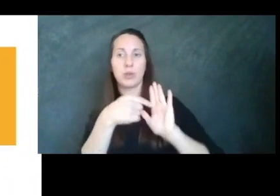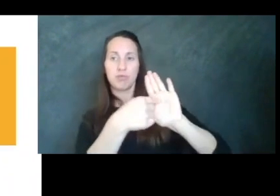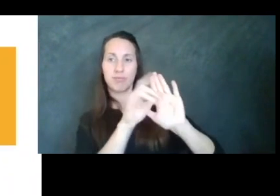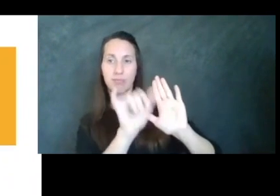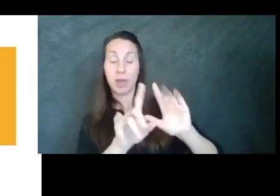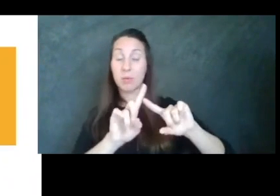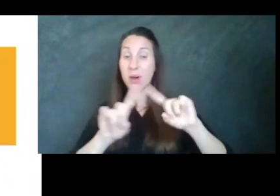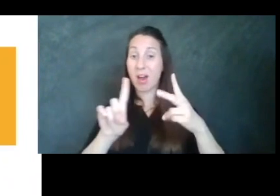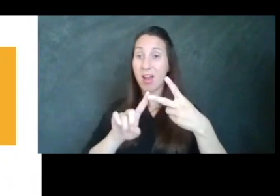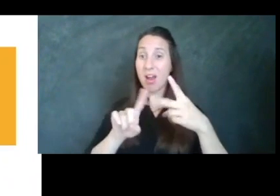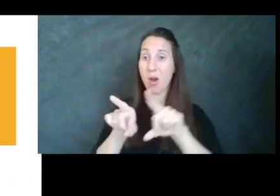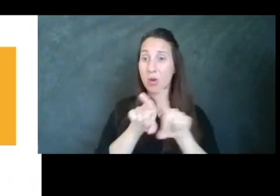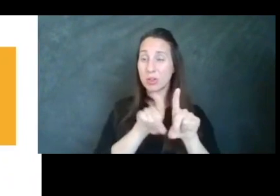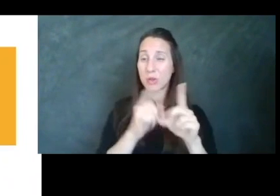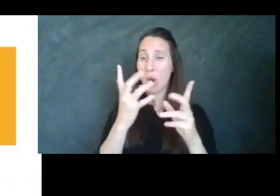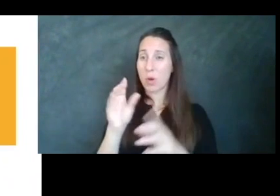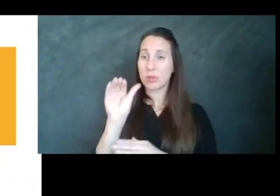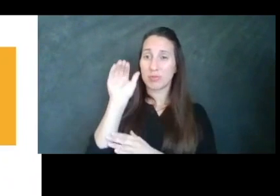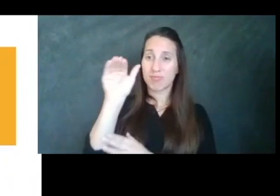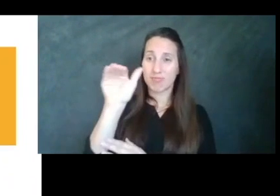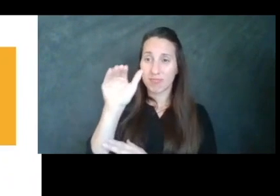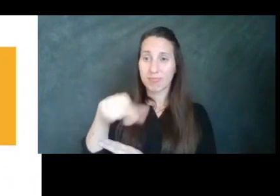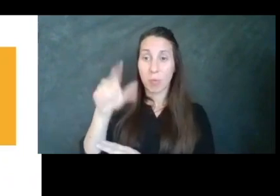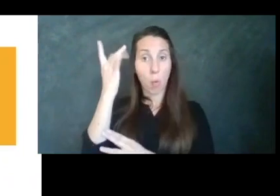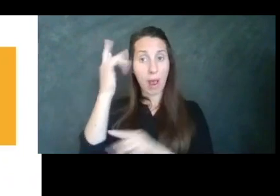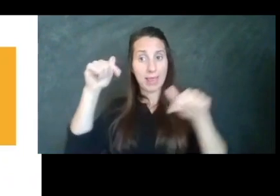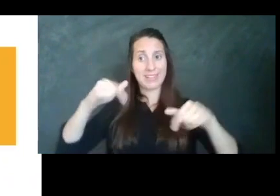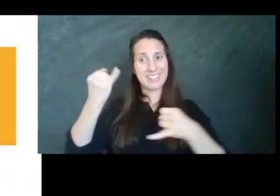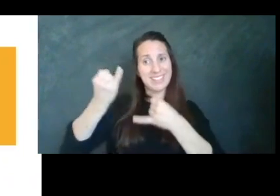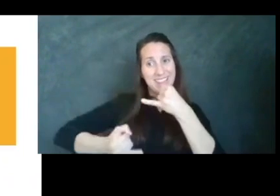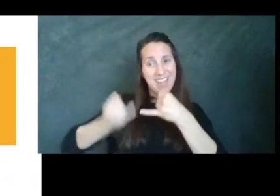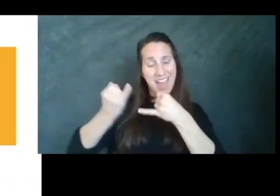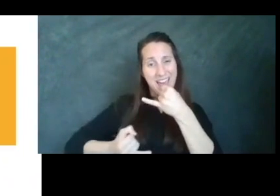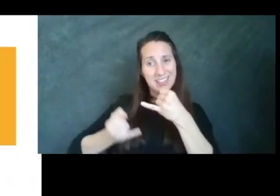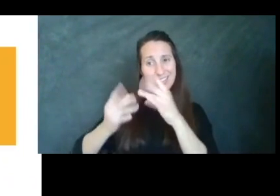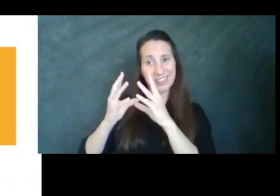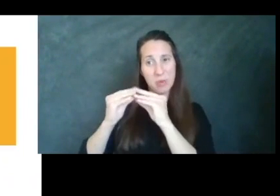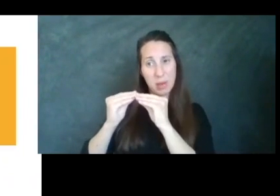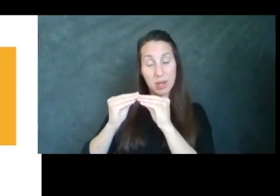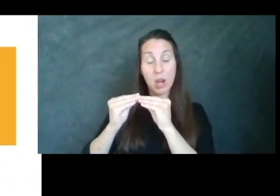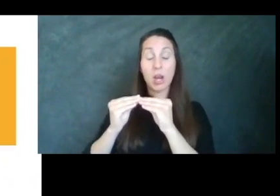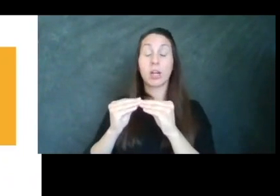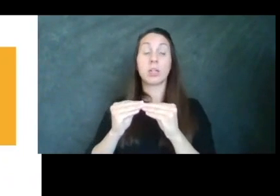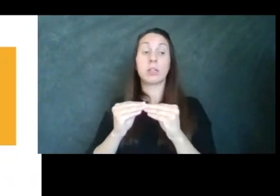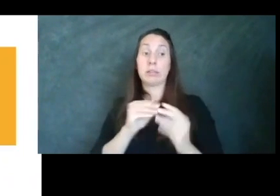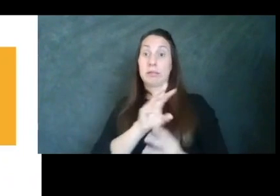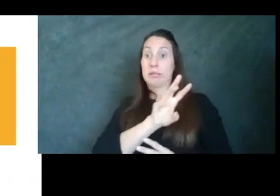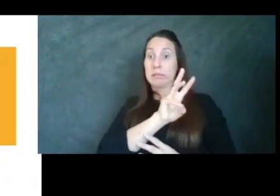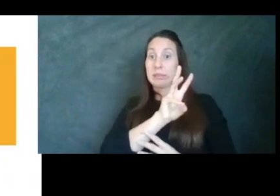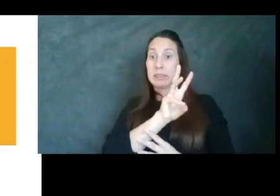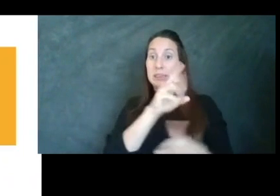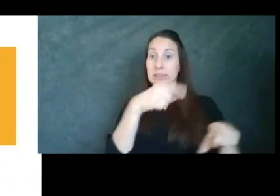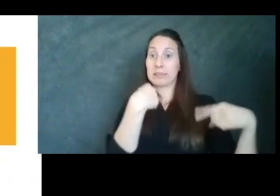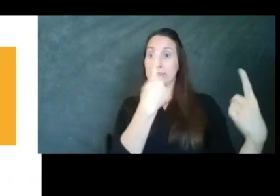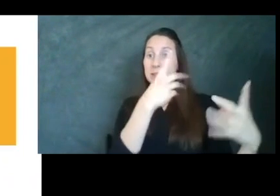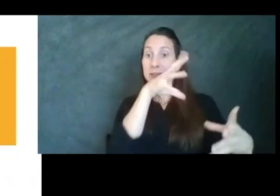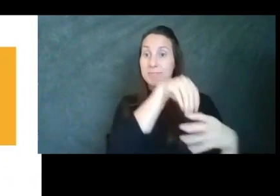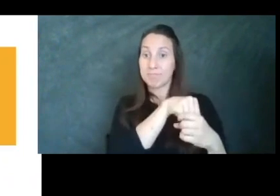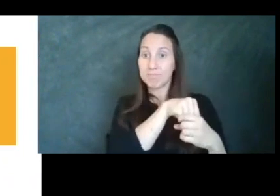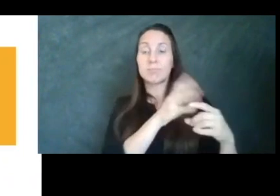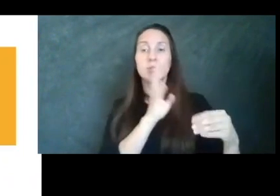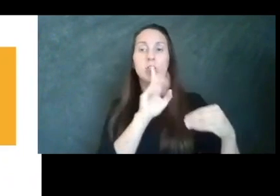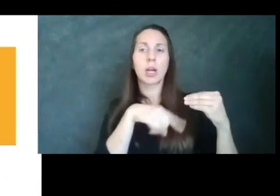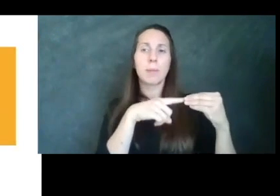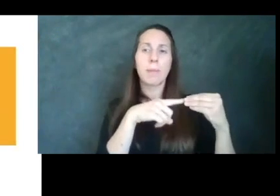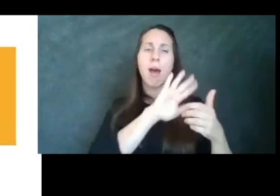that this is the 7th webinar is that we've sent 6 webinars talking about all of the affirmative and positive